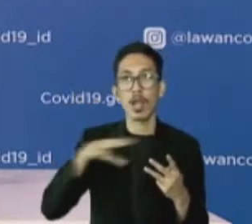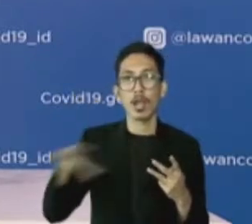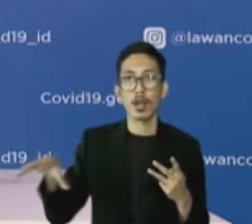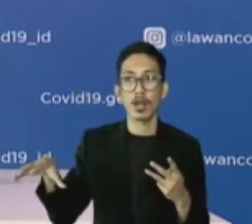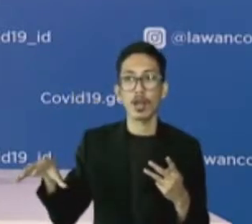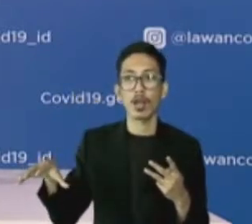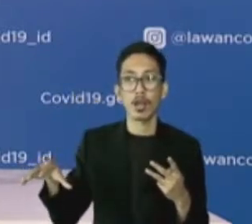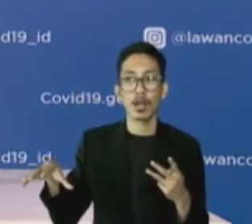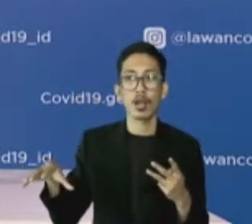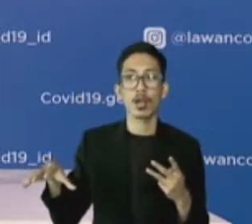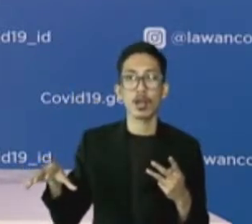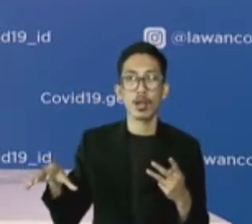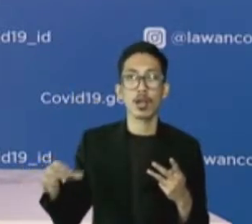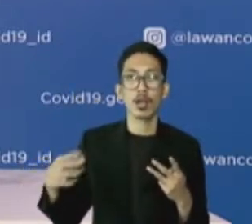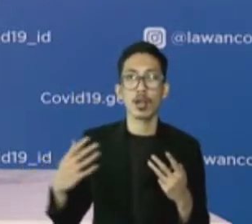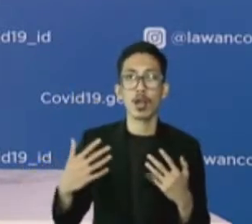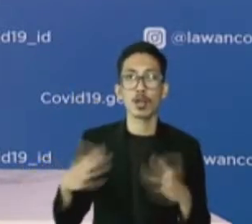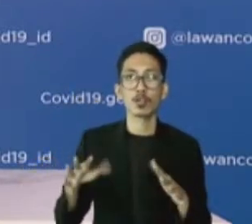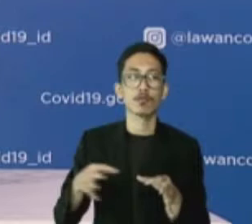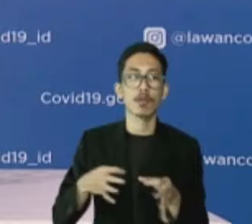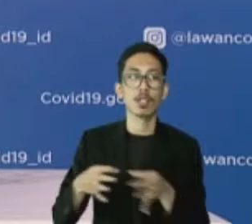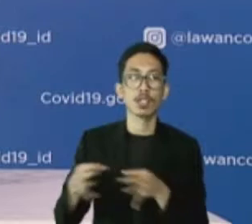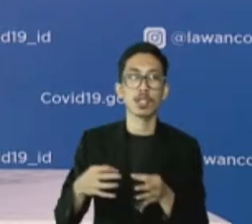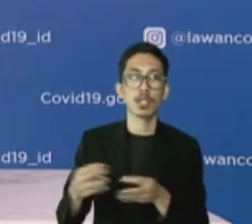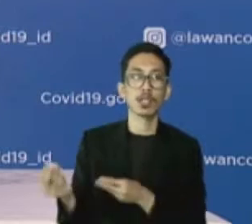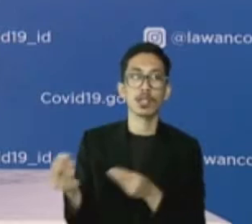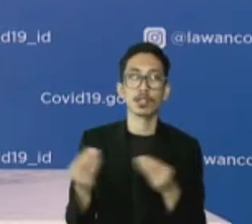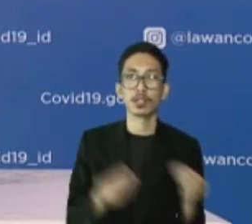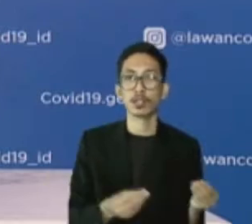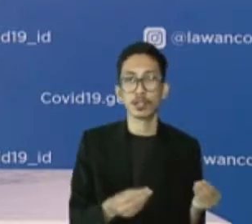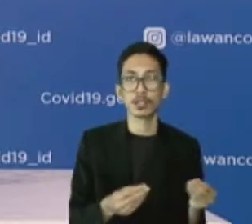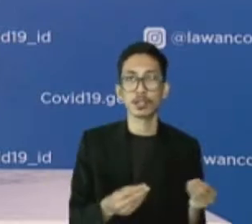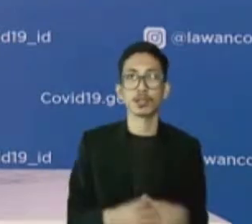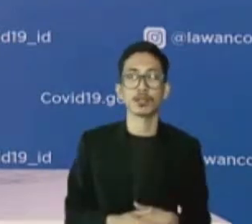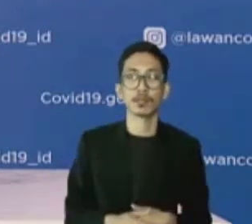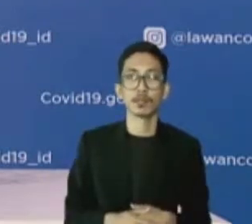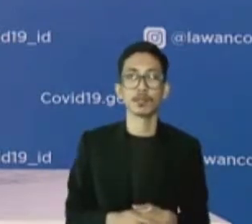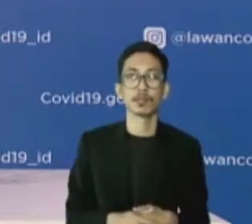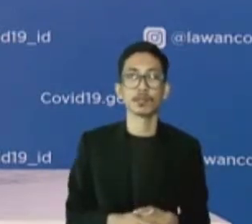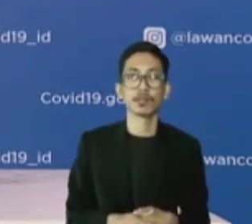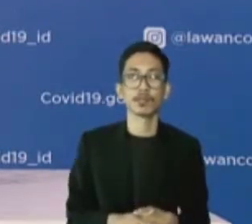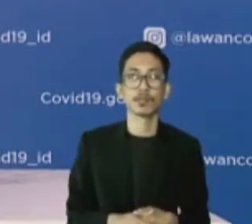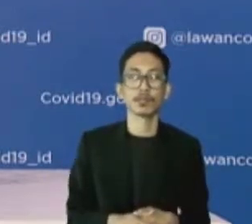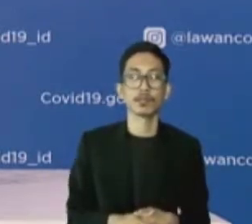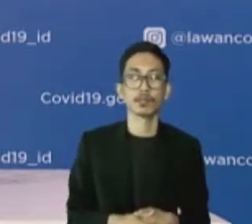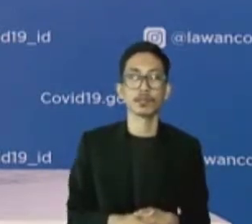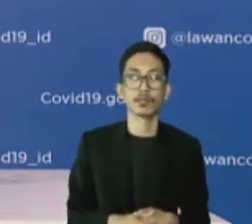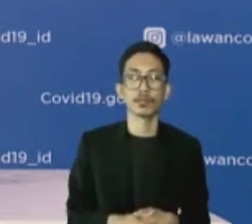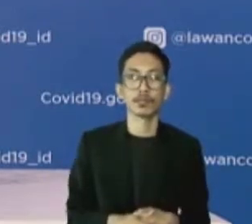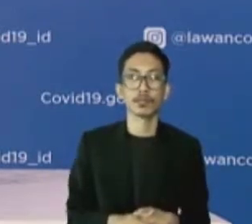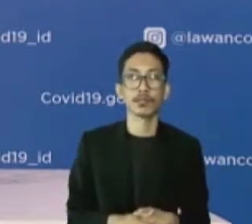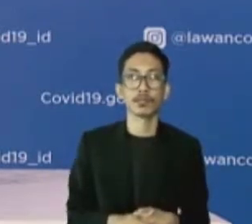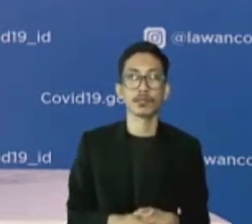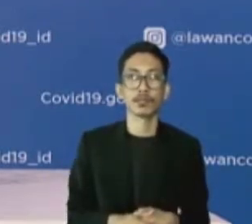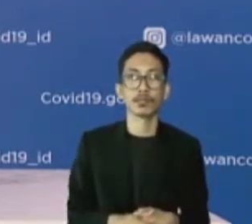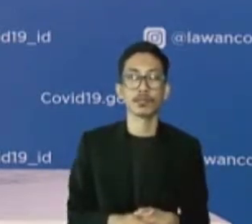list of quarantine facilities. The fourth is the government provides accurate diagnostic test tools.